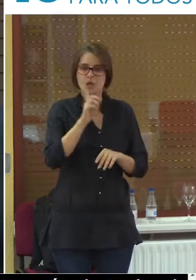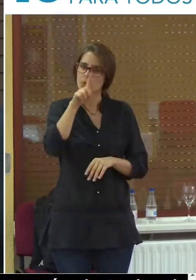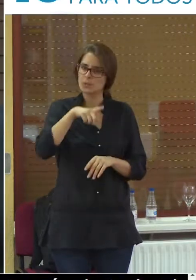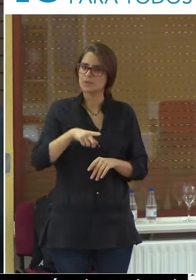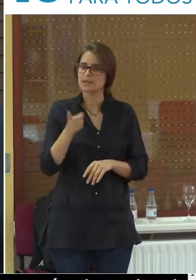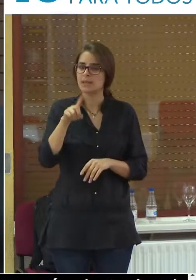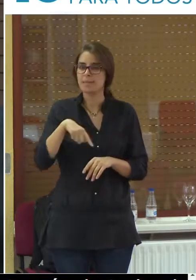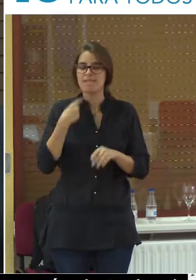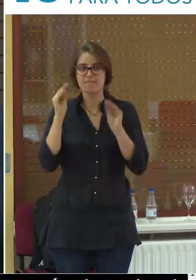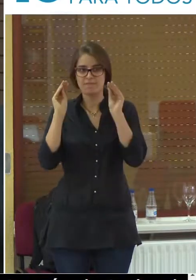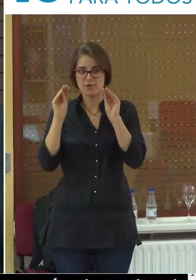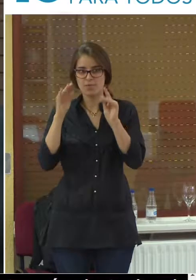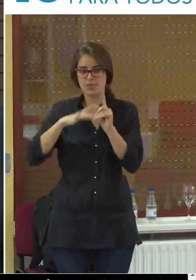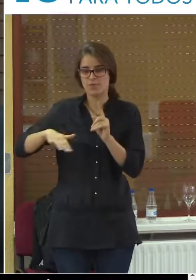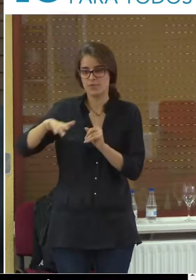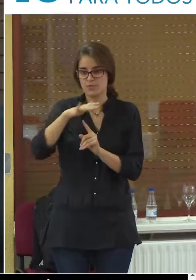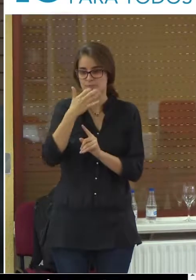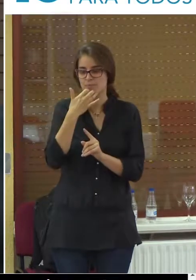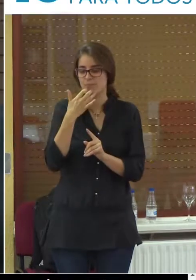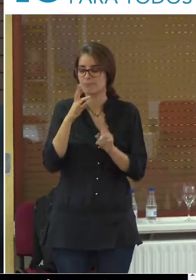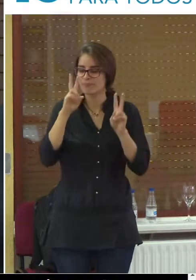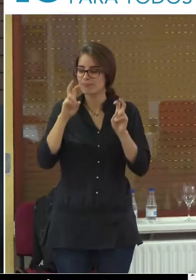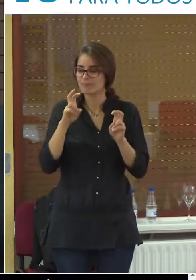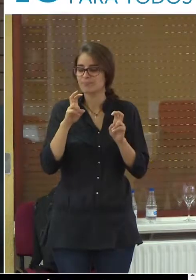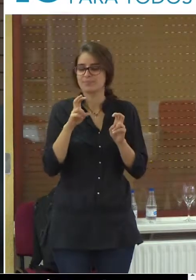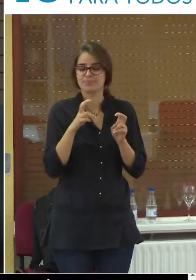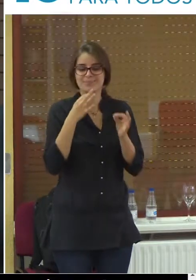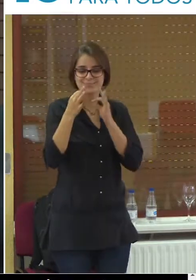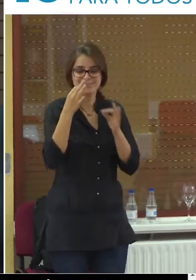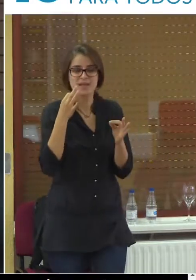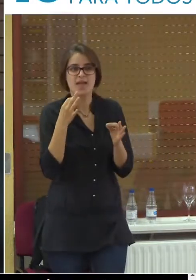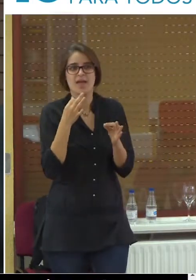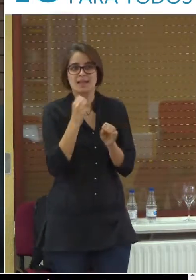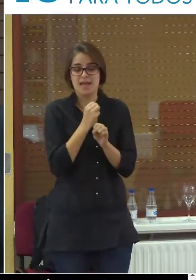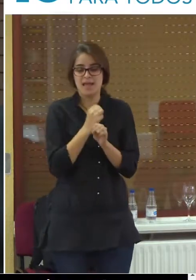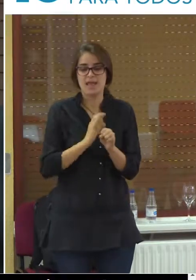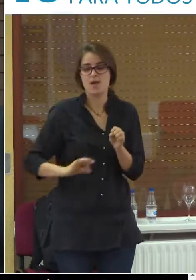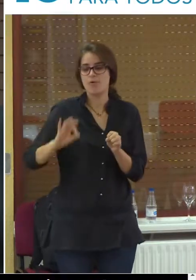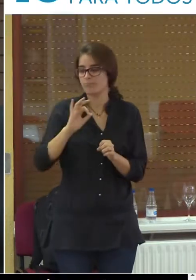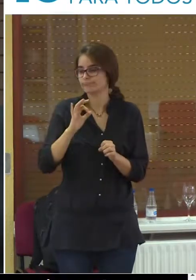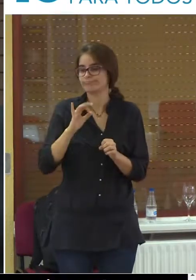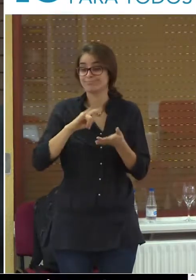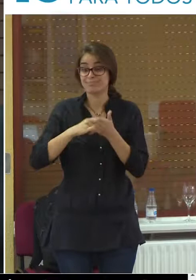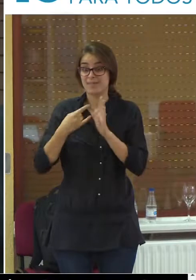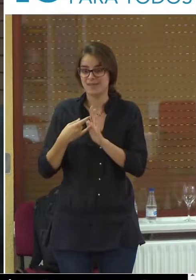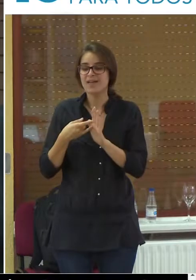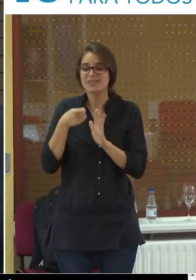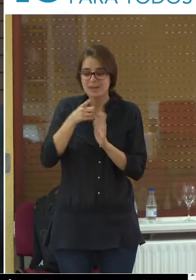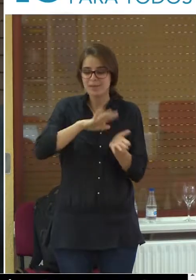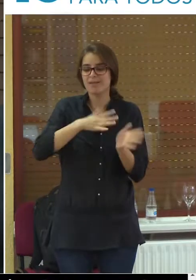jobs, but also in training. This material could be perfectly used in